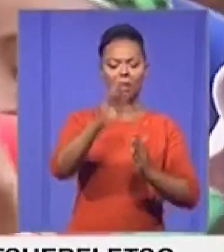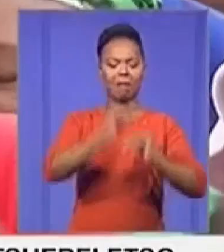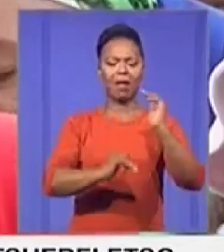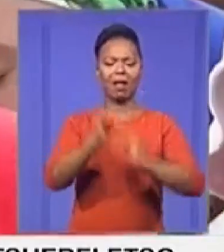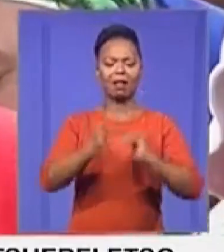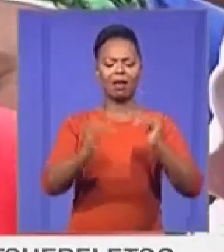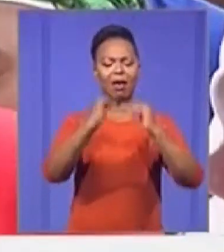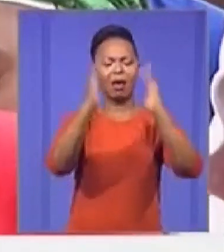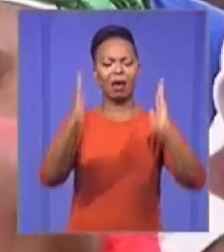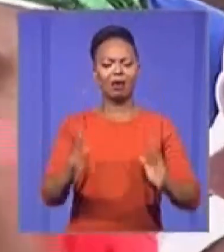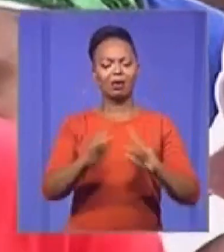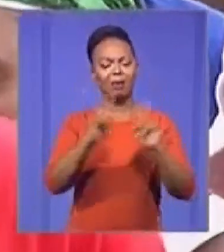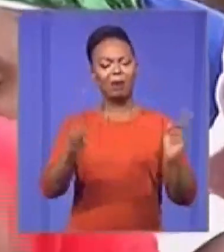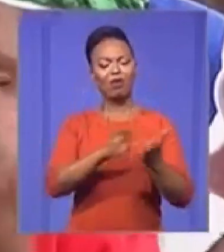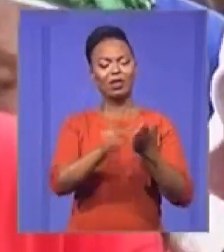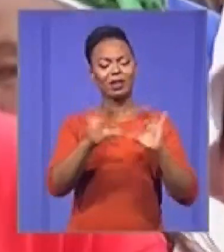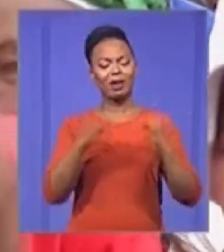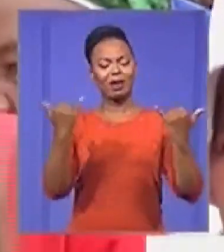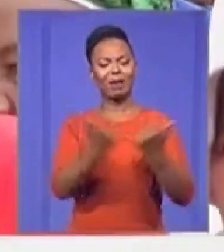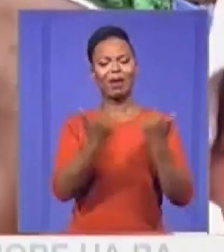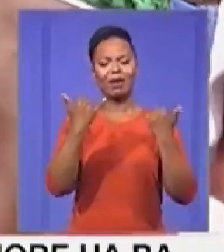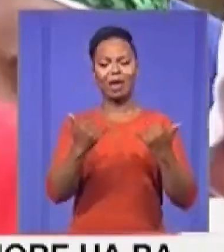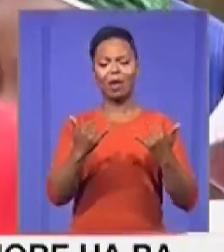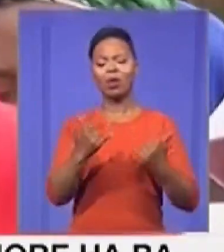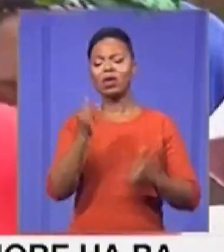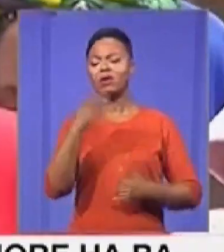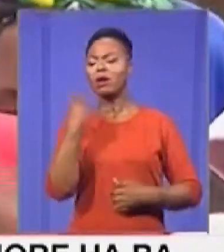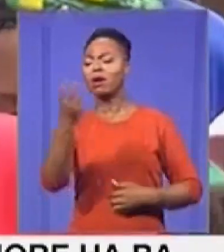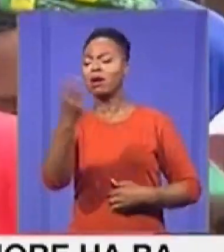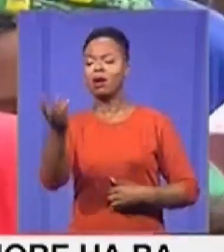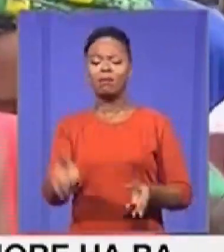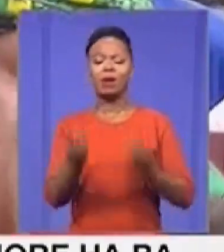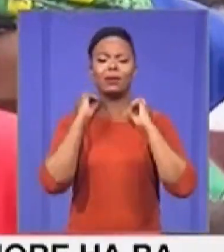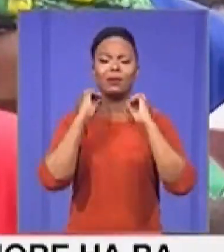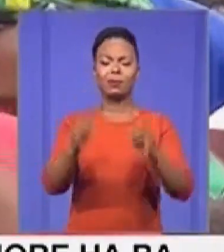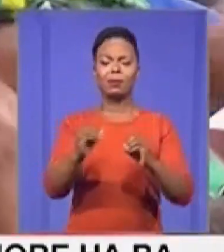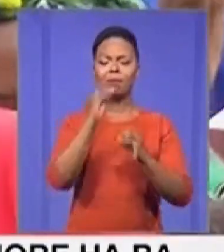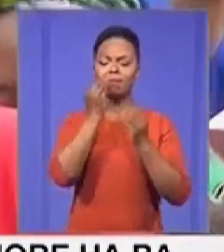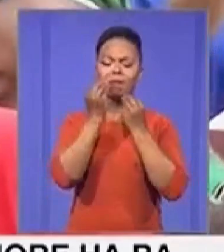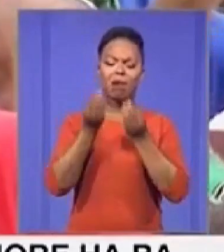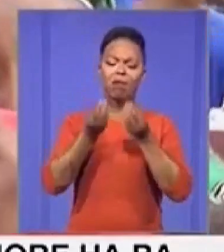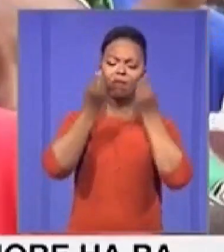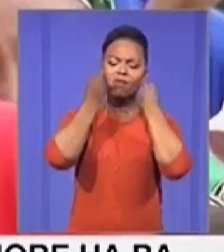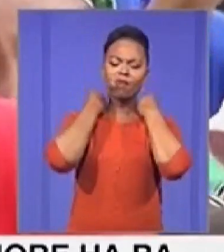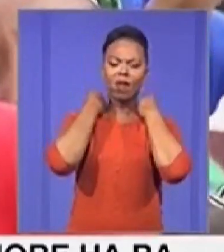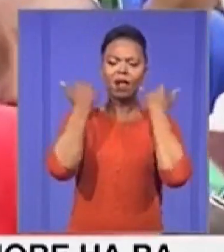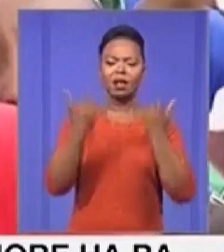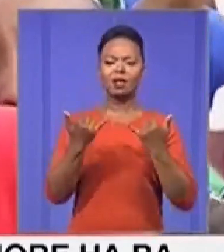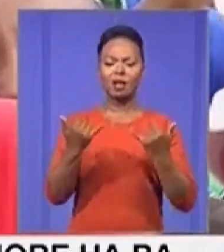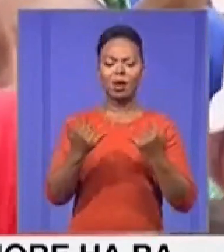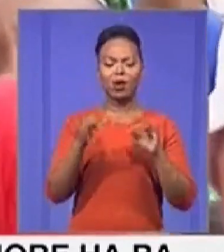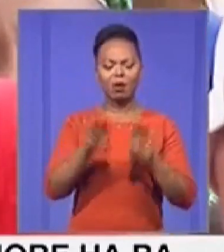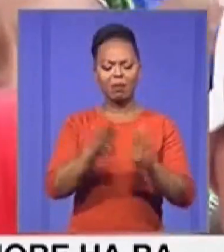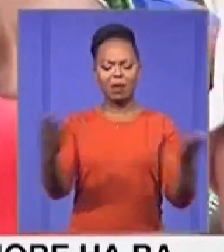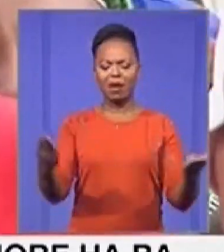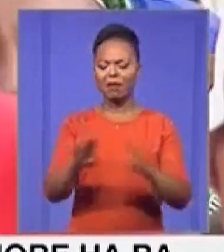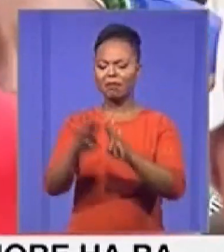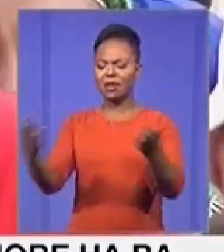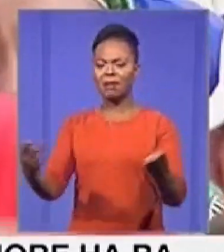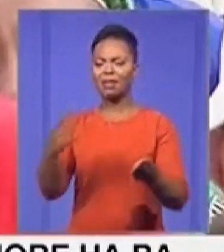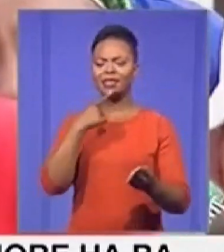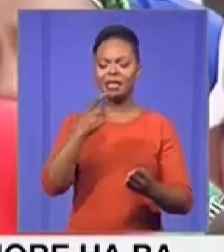matlo bo ra contract bao today they are nowhere to be found mo e le gore bagolo ba dutse ka di tombstone tse e le gore ba di